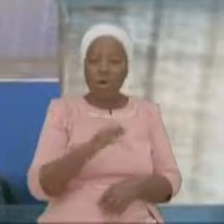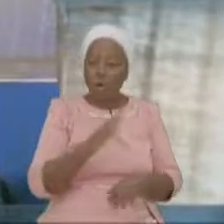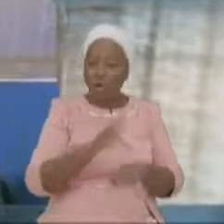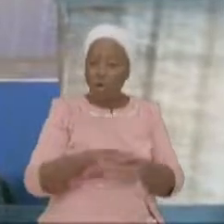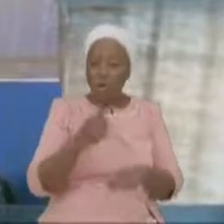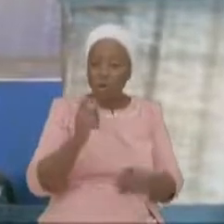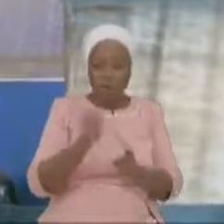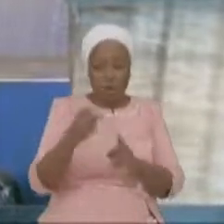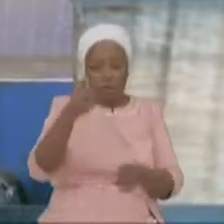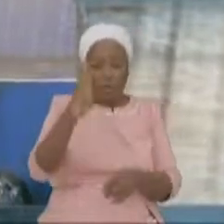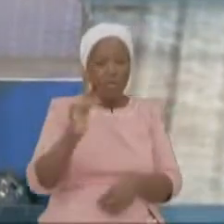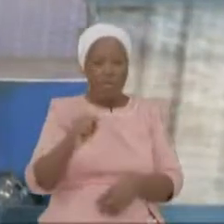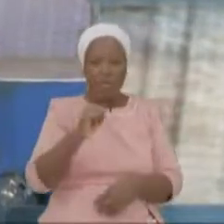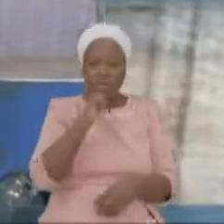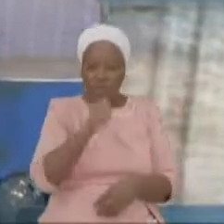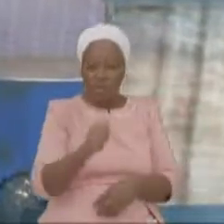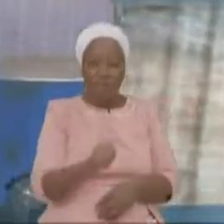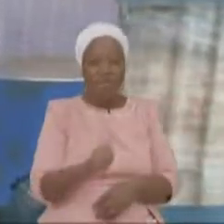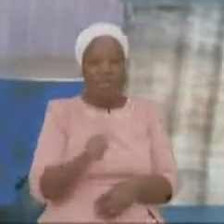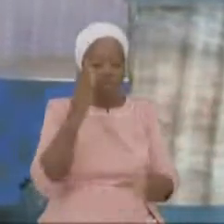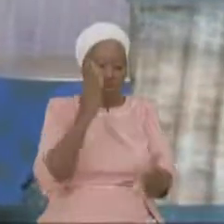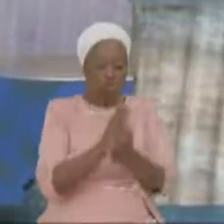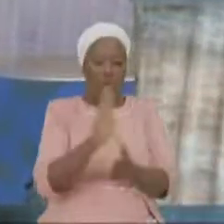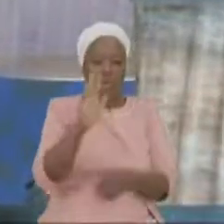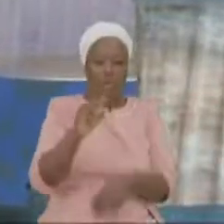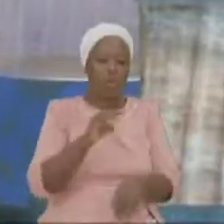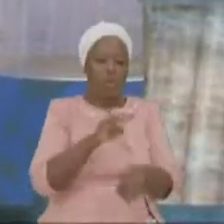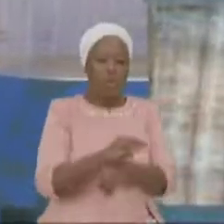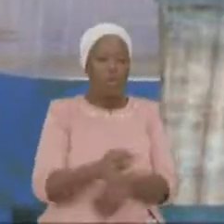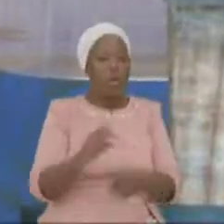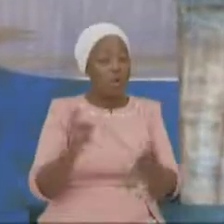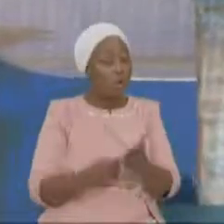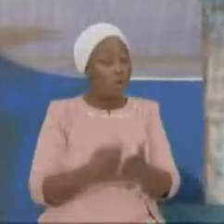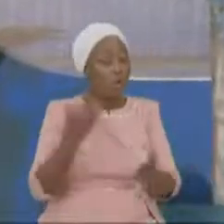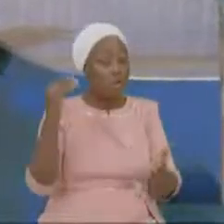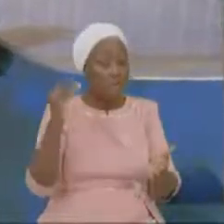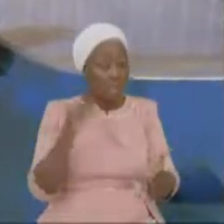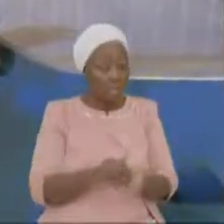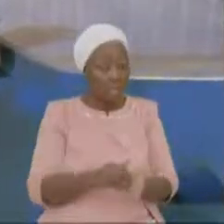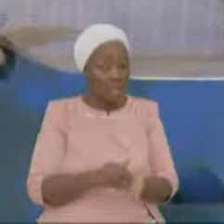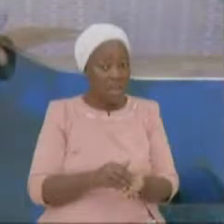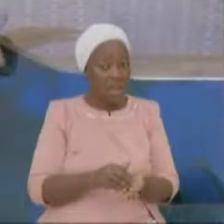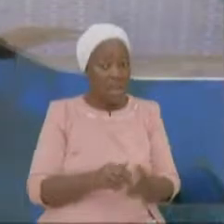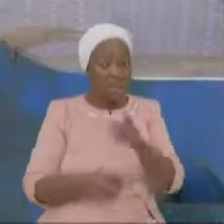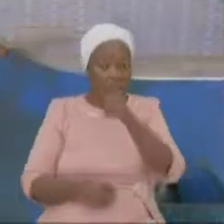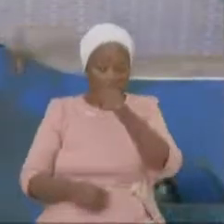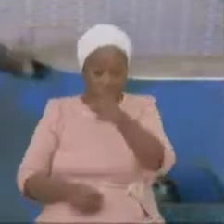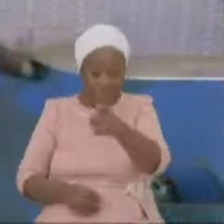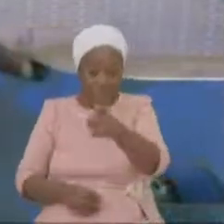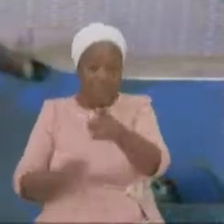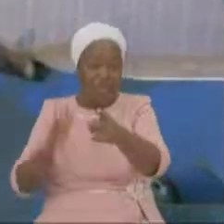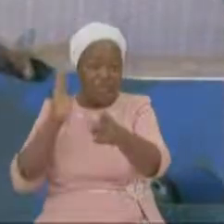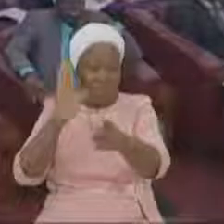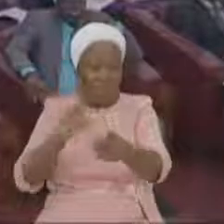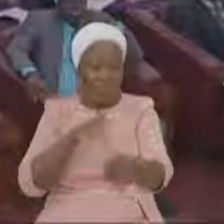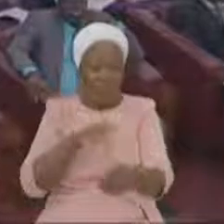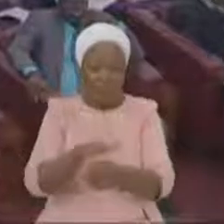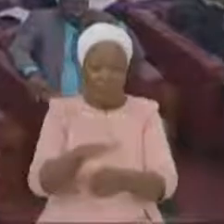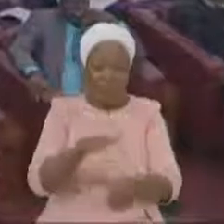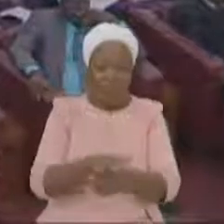not cut short your ministry. Once again, you'll fulfill your